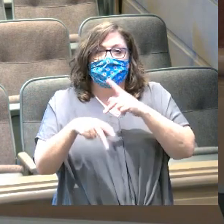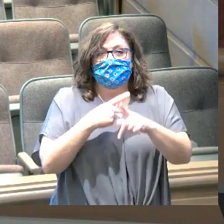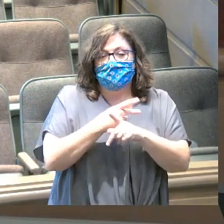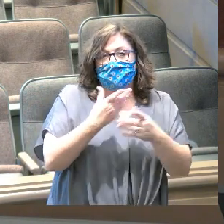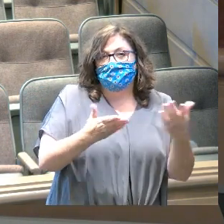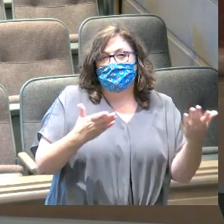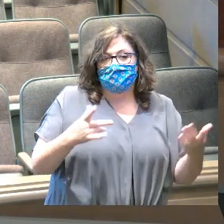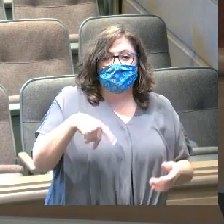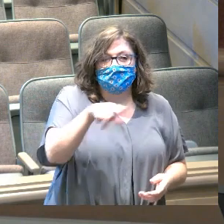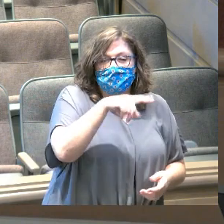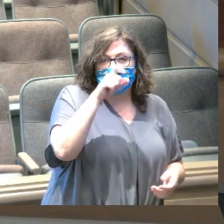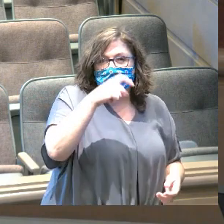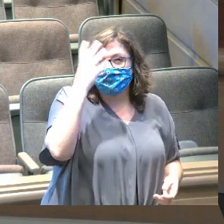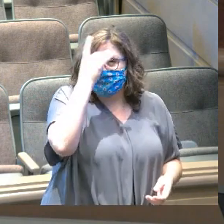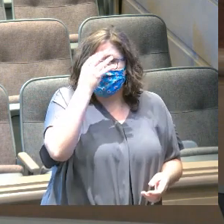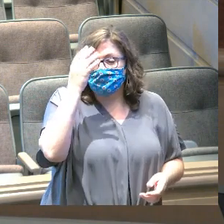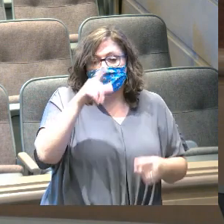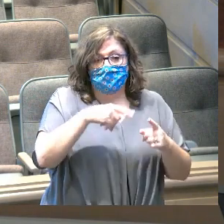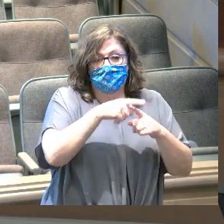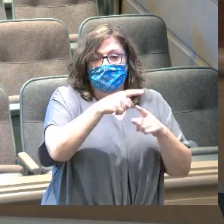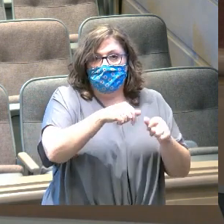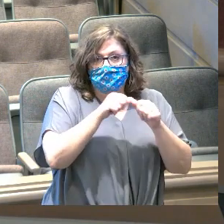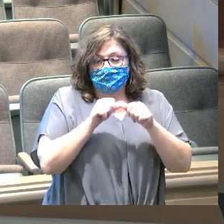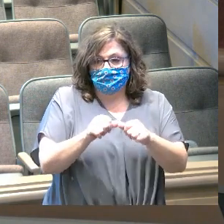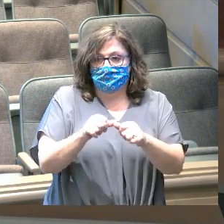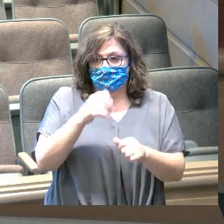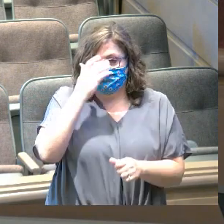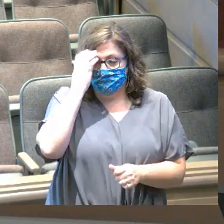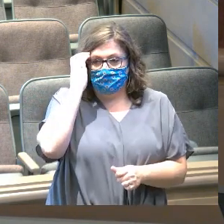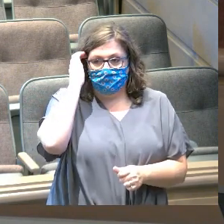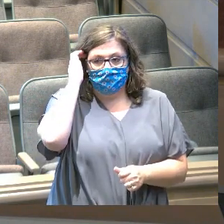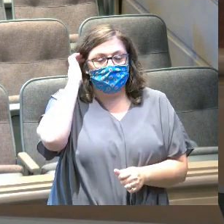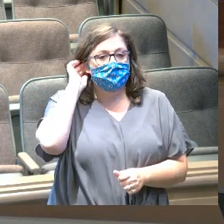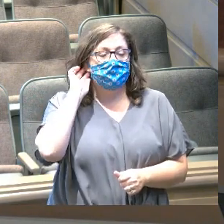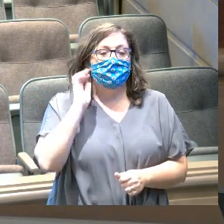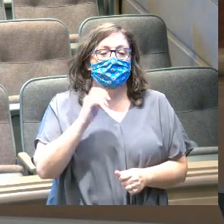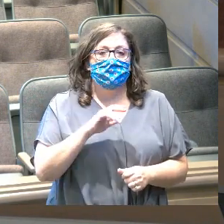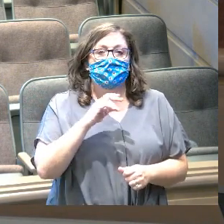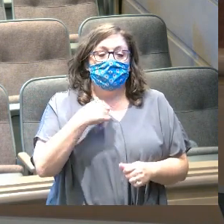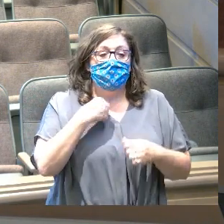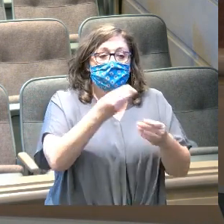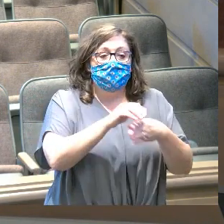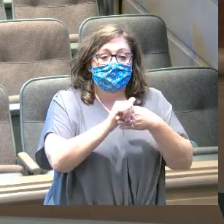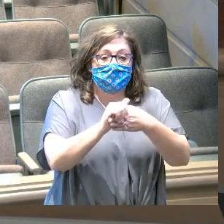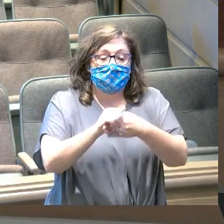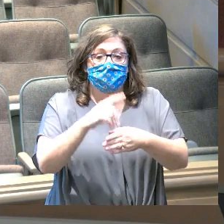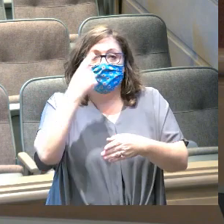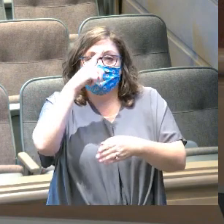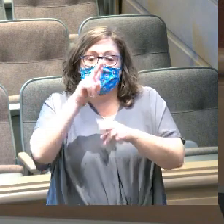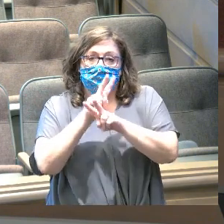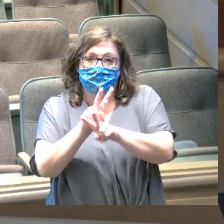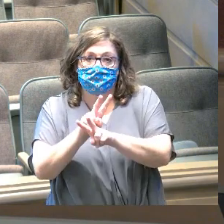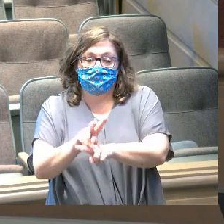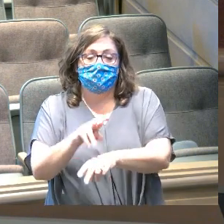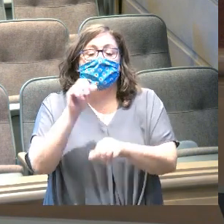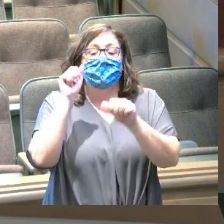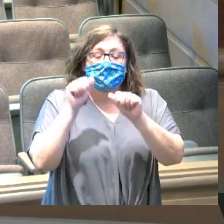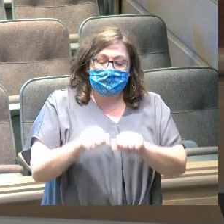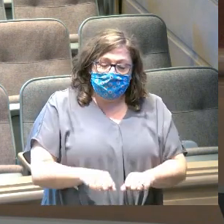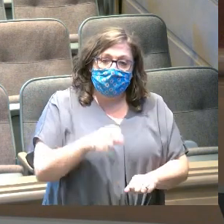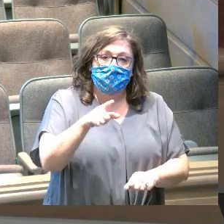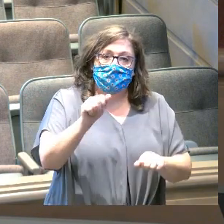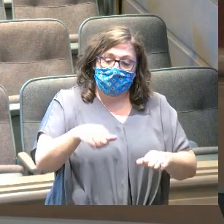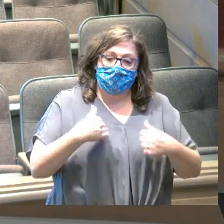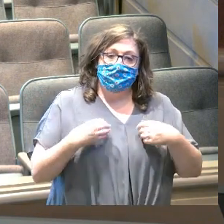they need to think about as they move forward. As it relates to funerals, yes, you can have more than 10 people